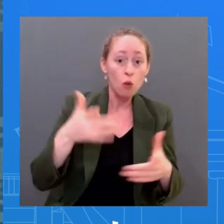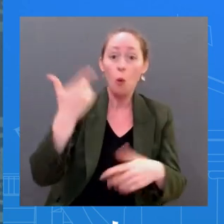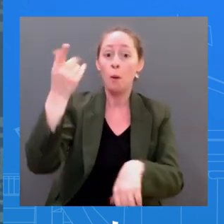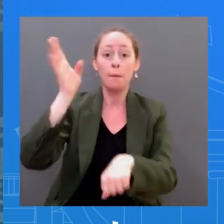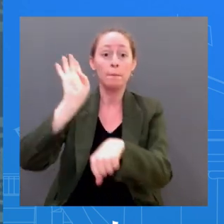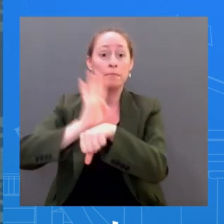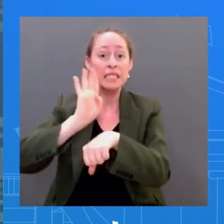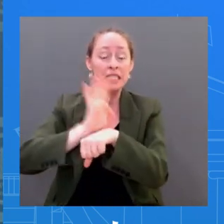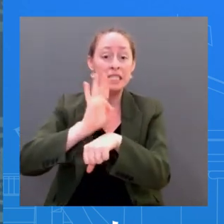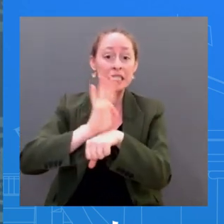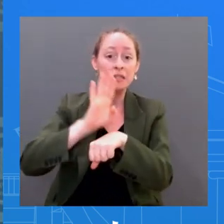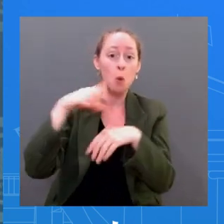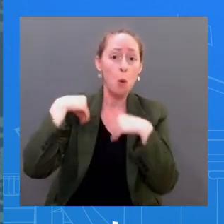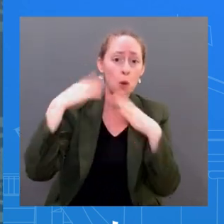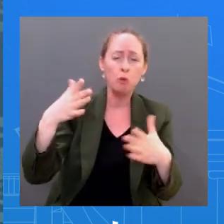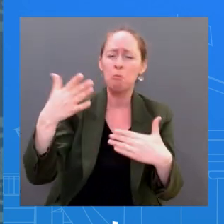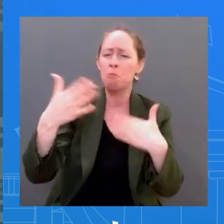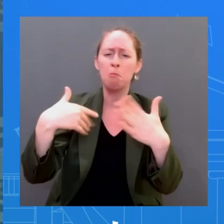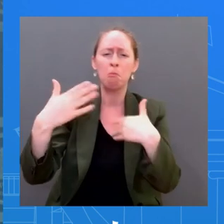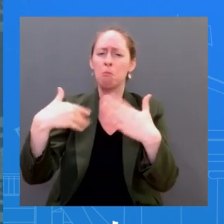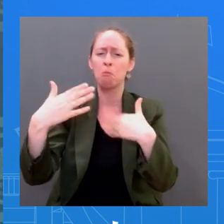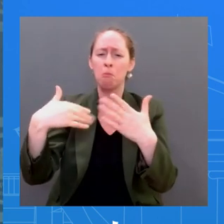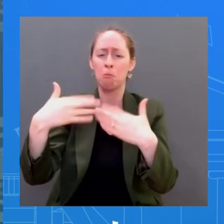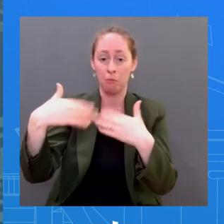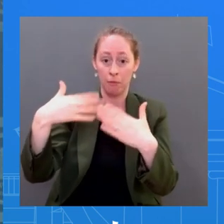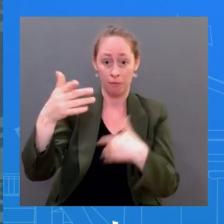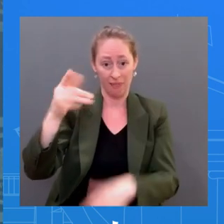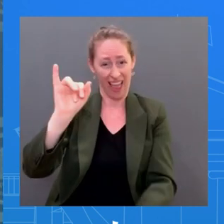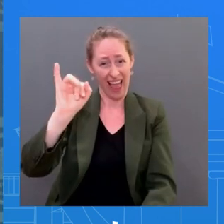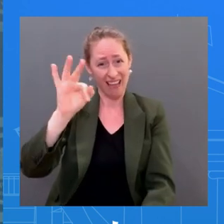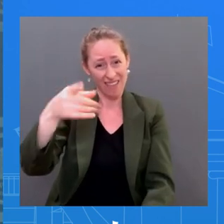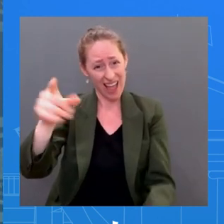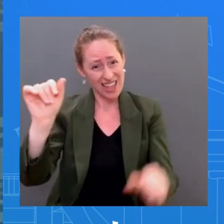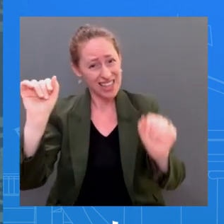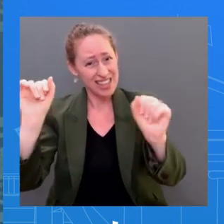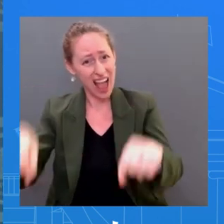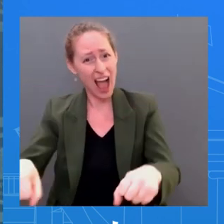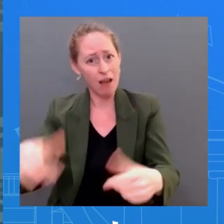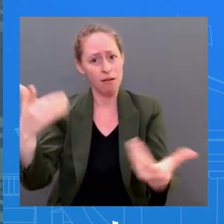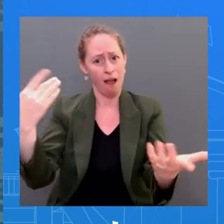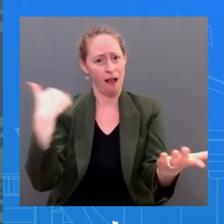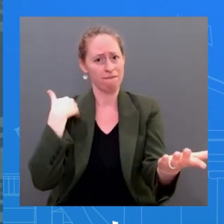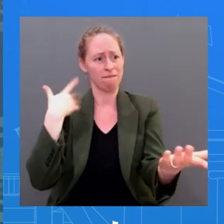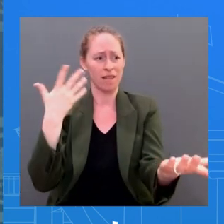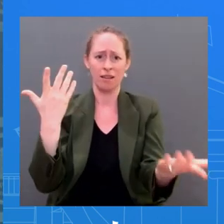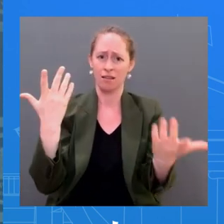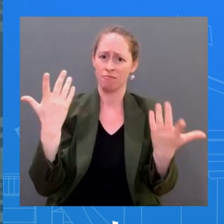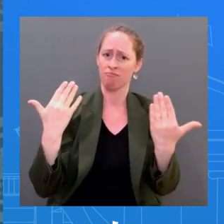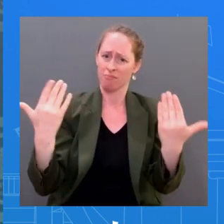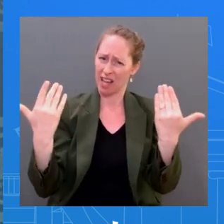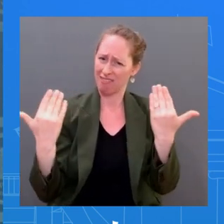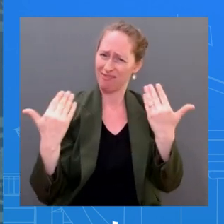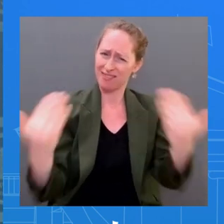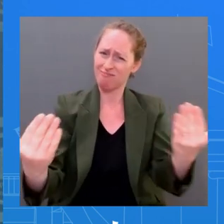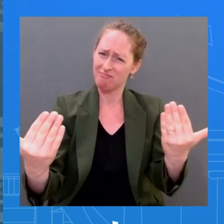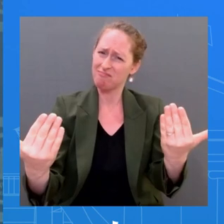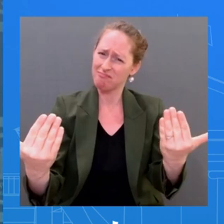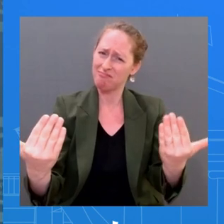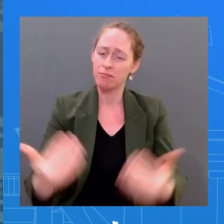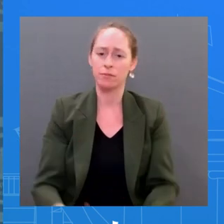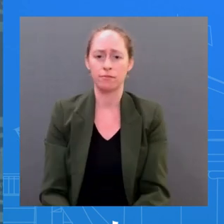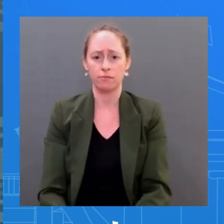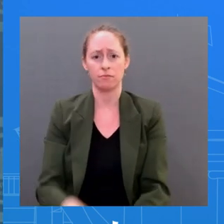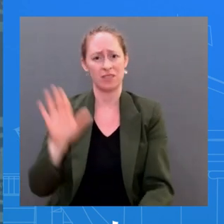use your platform, how critical and important it is. And I think his words here today were incredibly powerful and